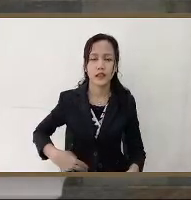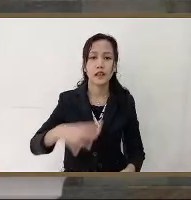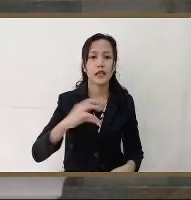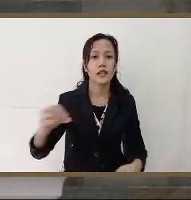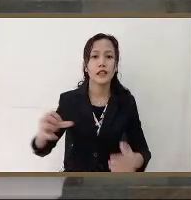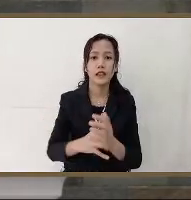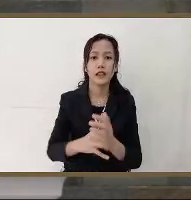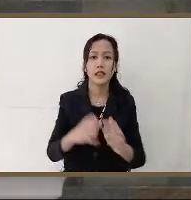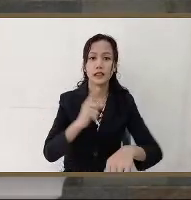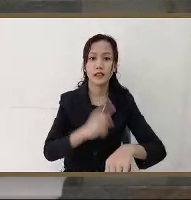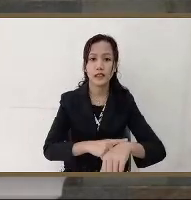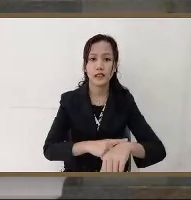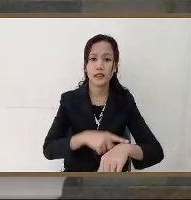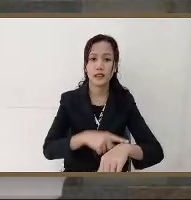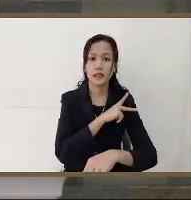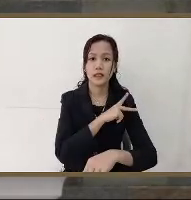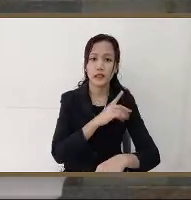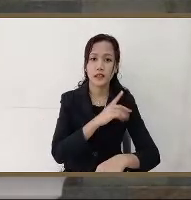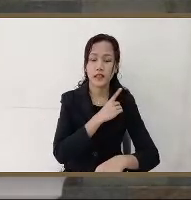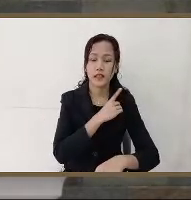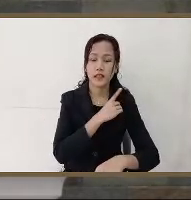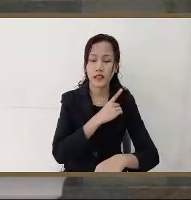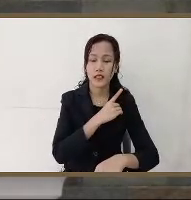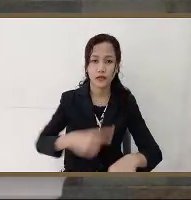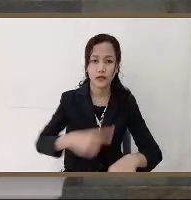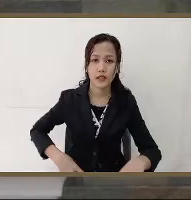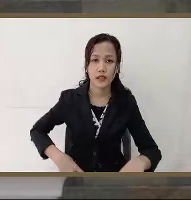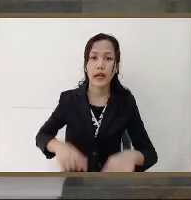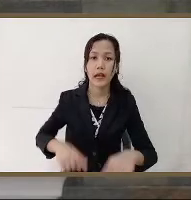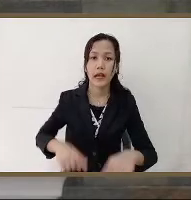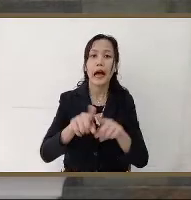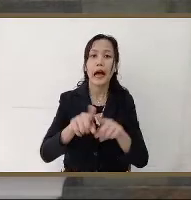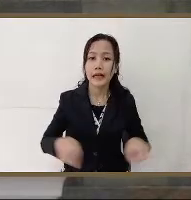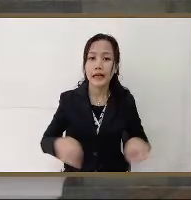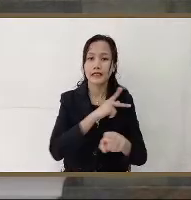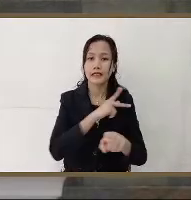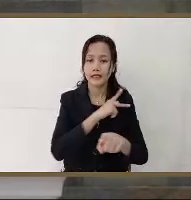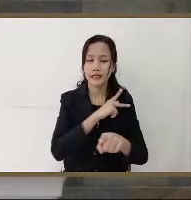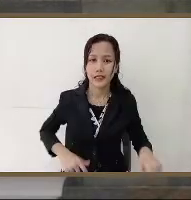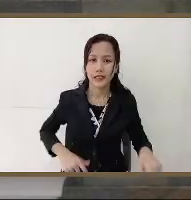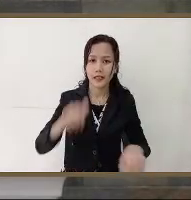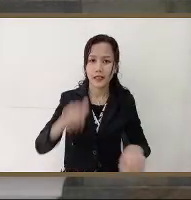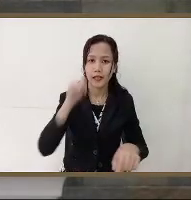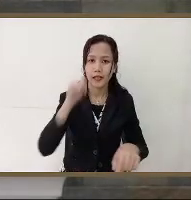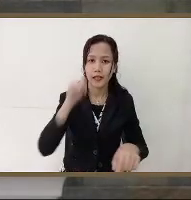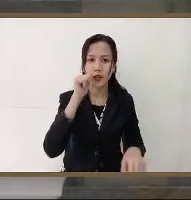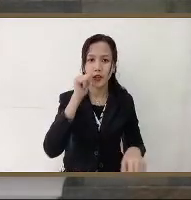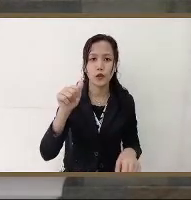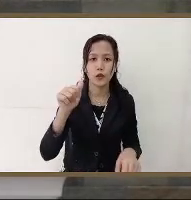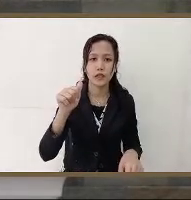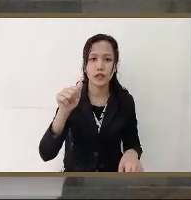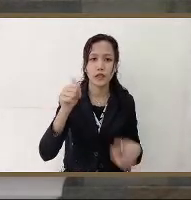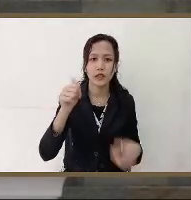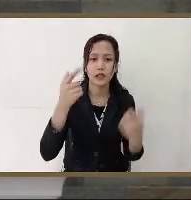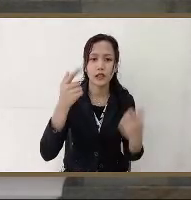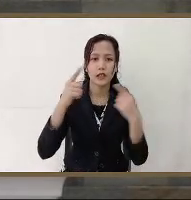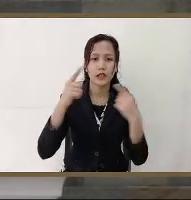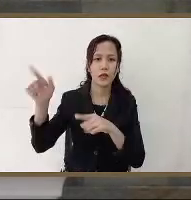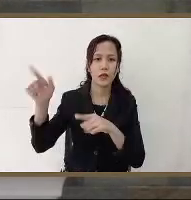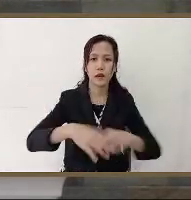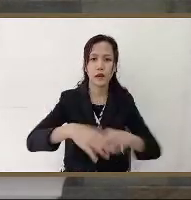ni King David bilang isang hari, he is always engaged to military campaigns.